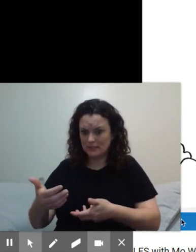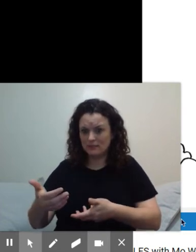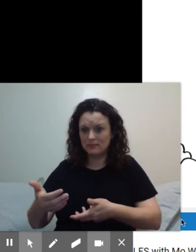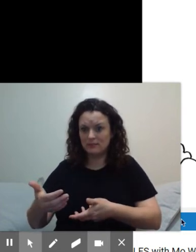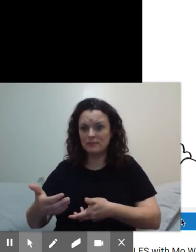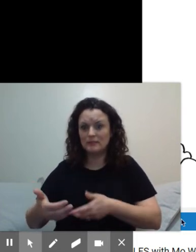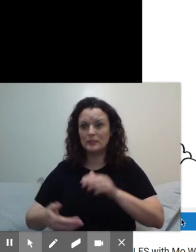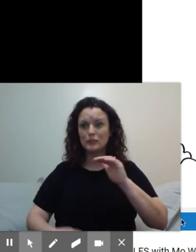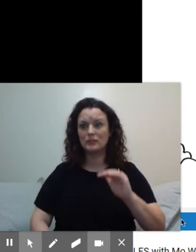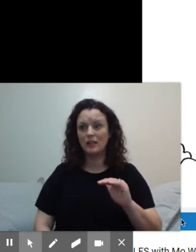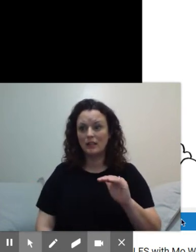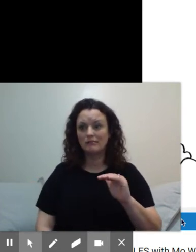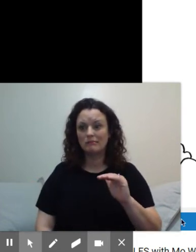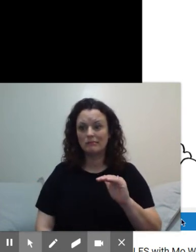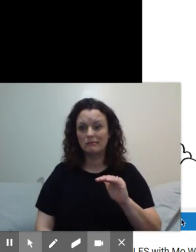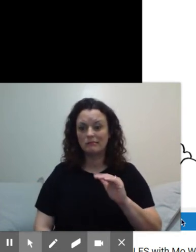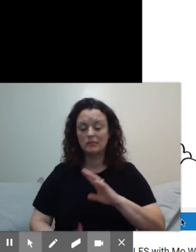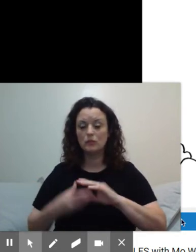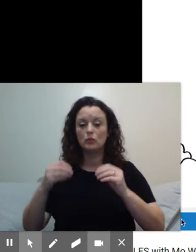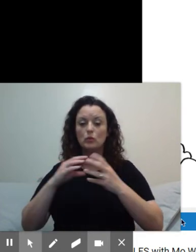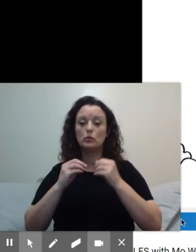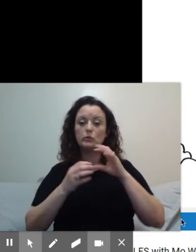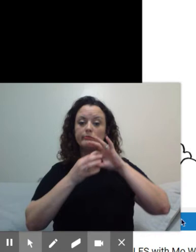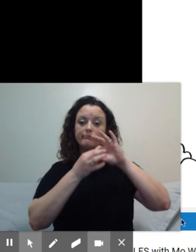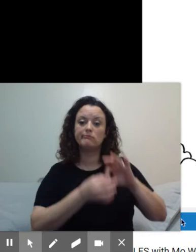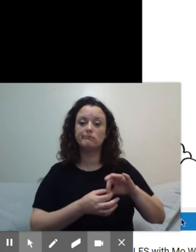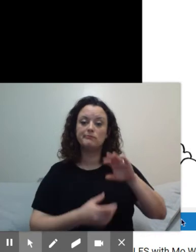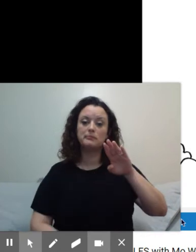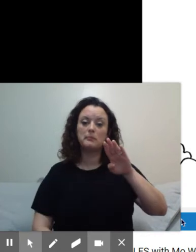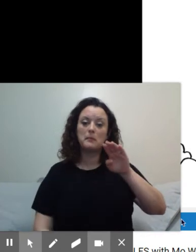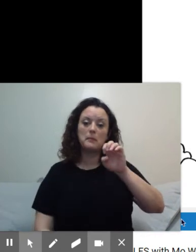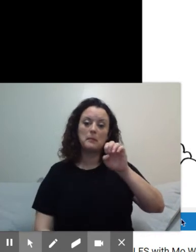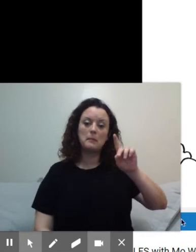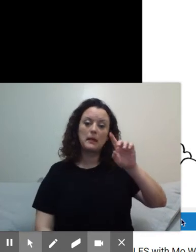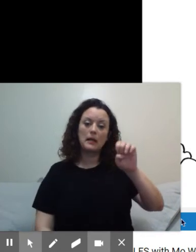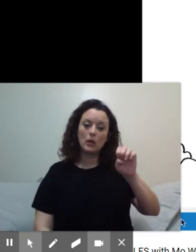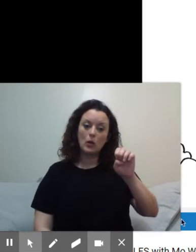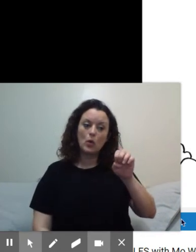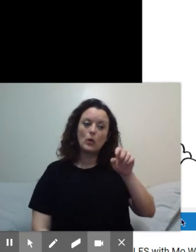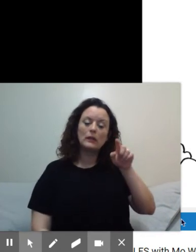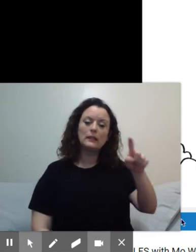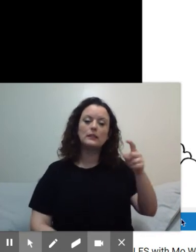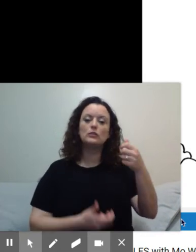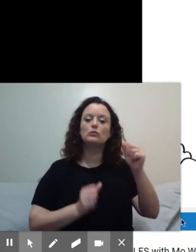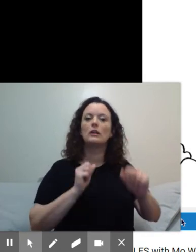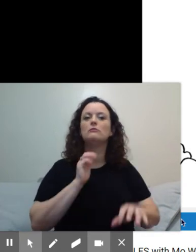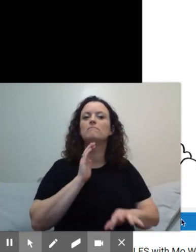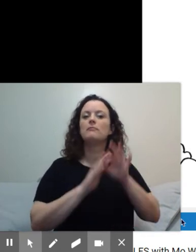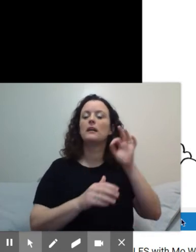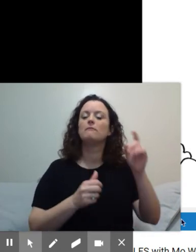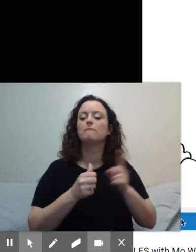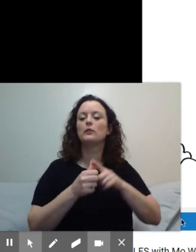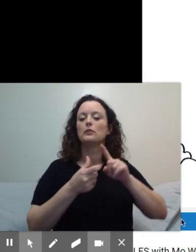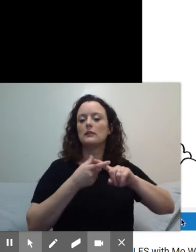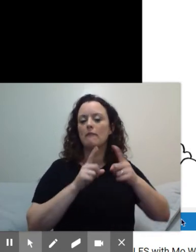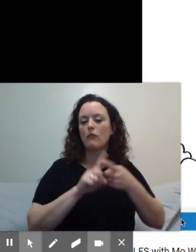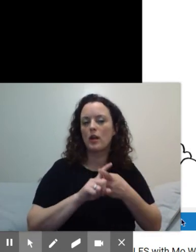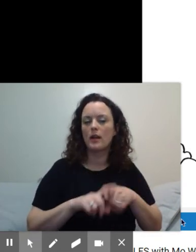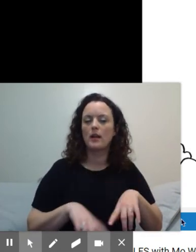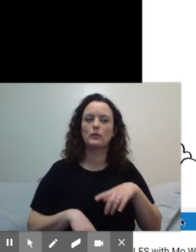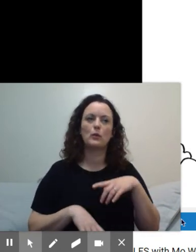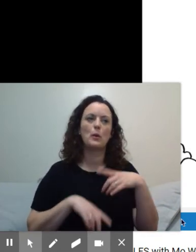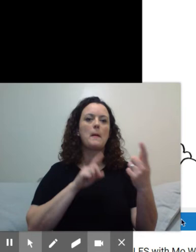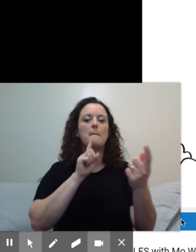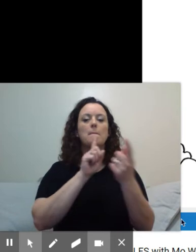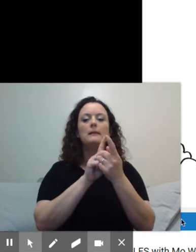So the story about Beagle, it's a story about finding your first friend or meeting someone for the